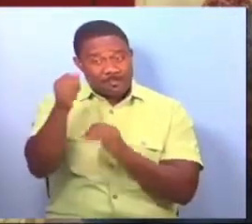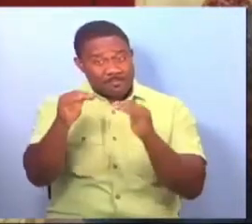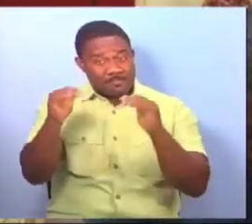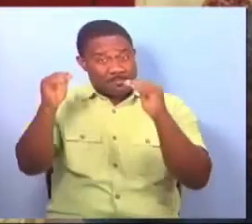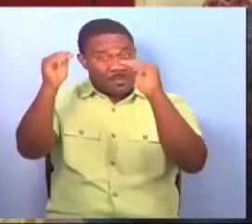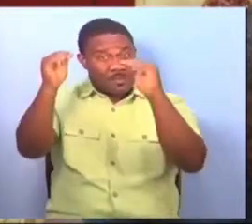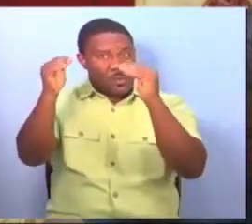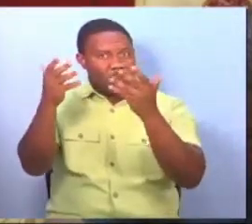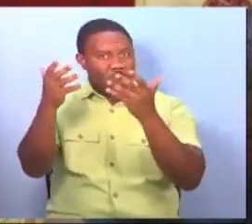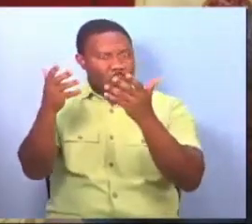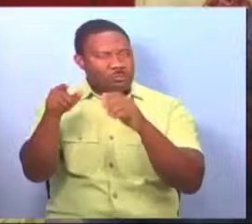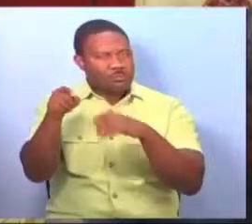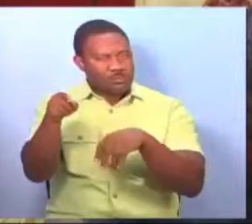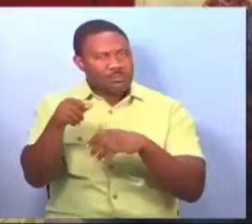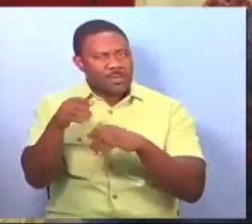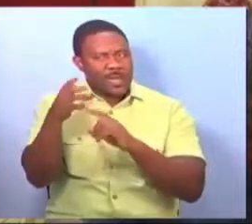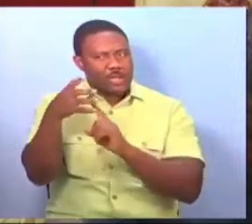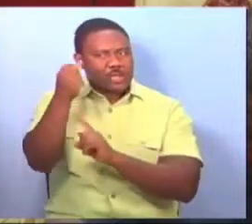height.